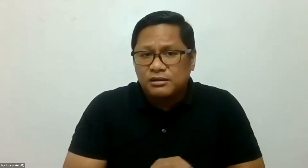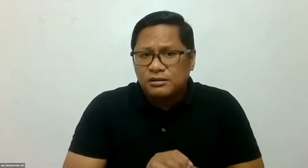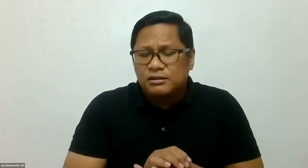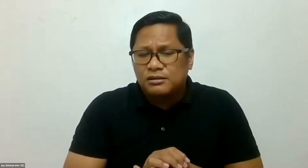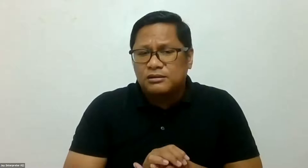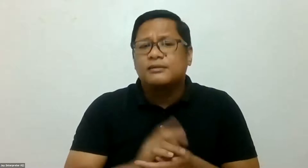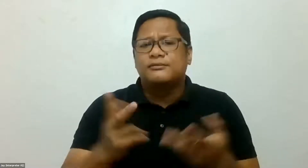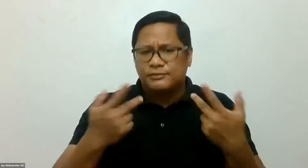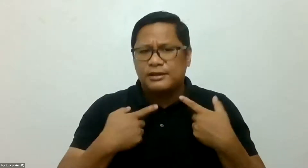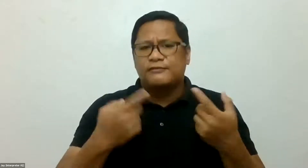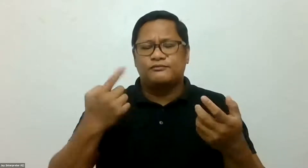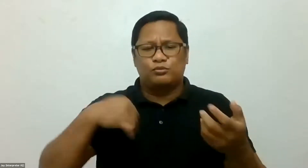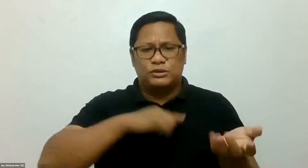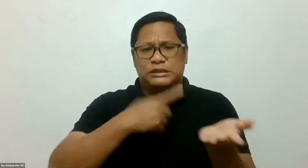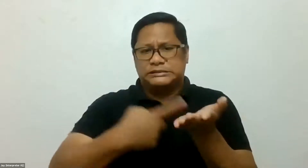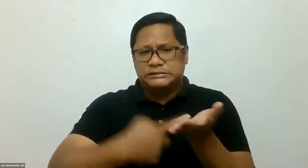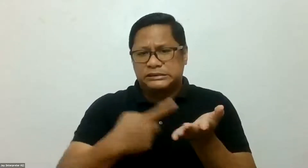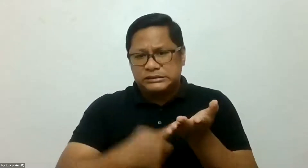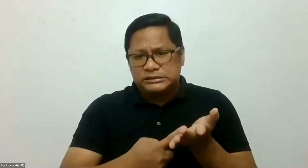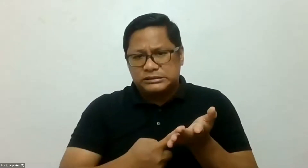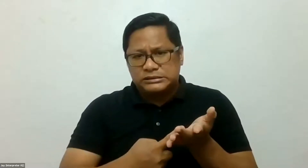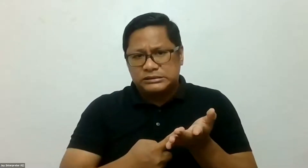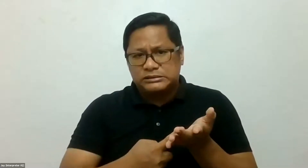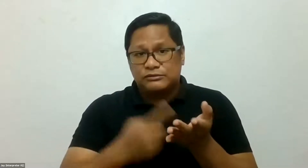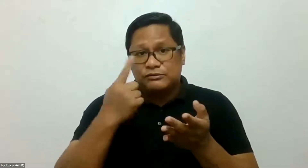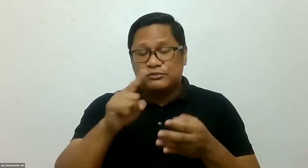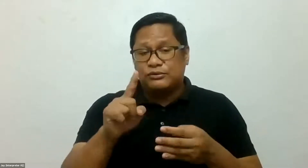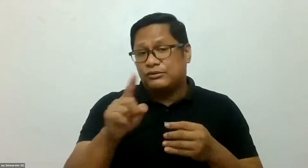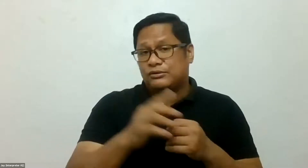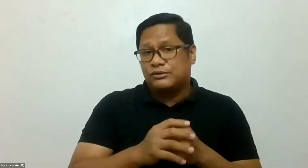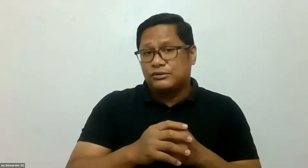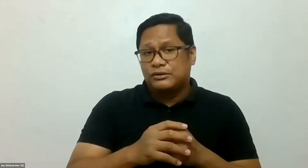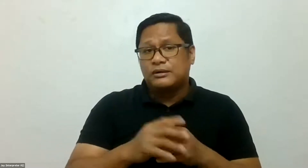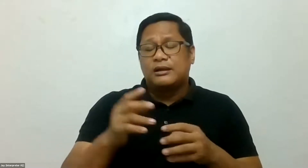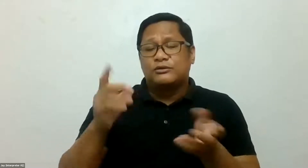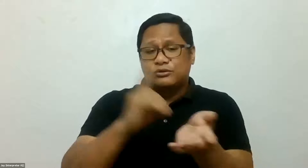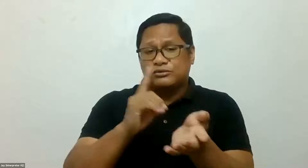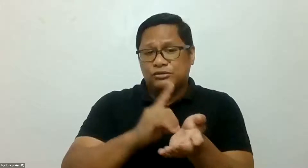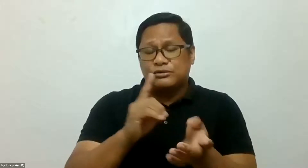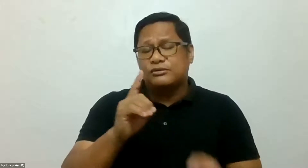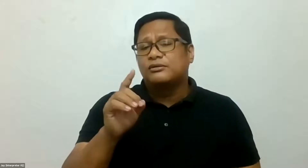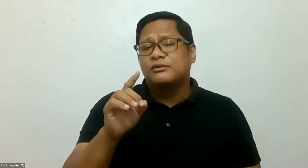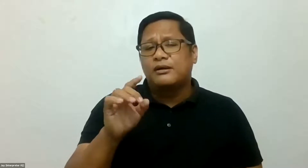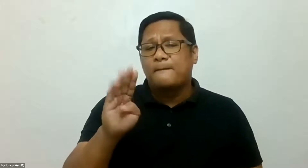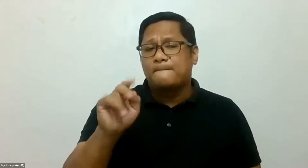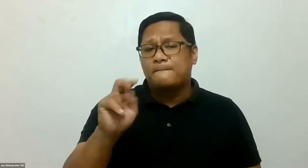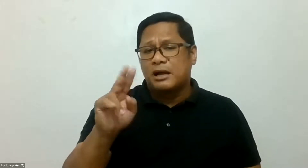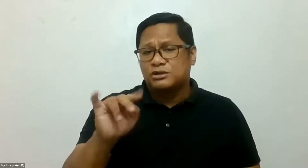we have been discussing for quite some time, and maybe Dr. Bansor or probably PhilHealth can